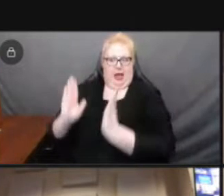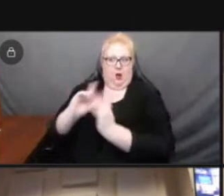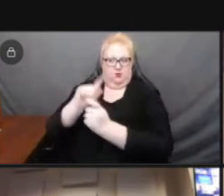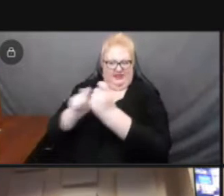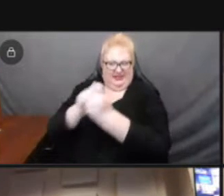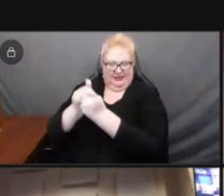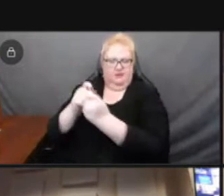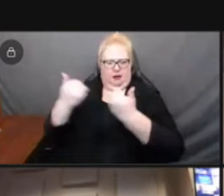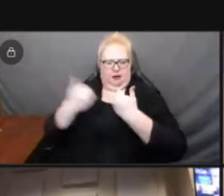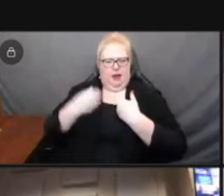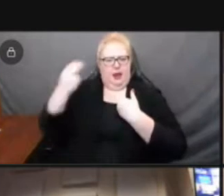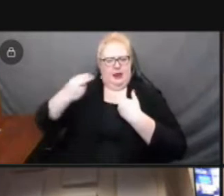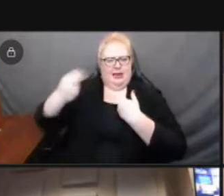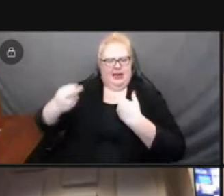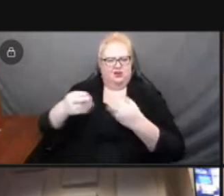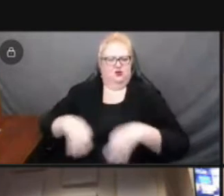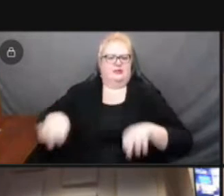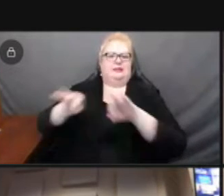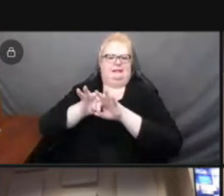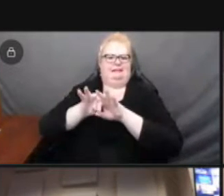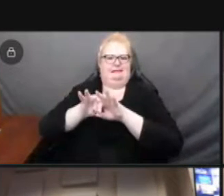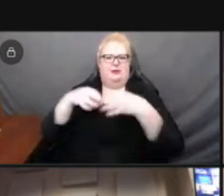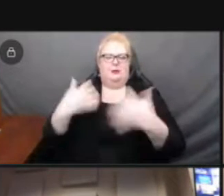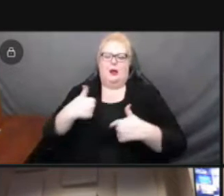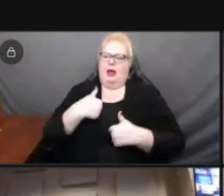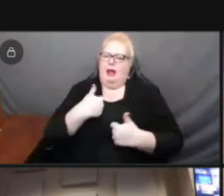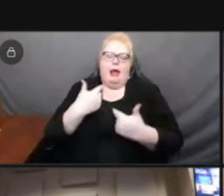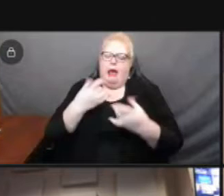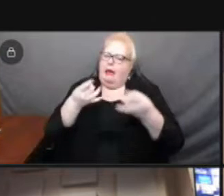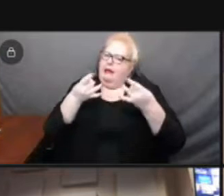historic significance, and I hate tearing down historic structures.